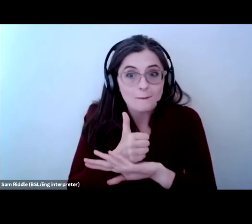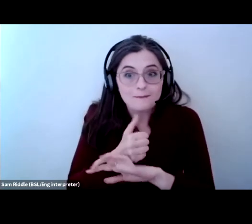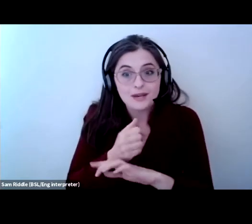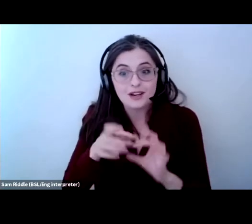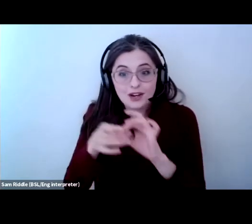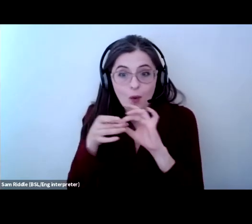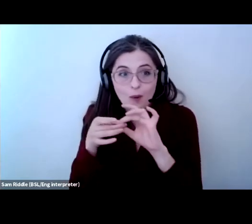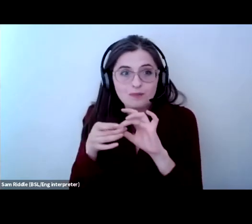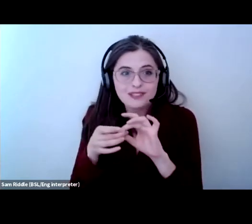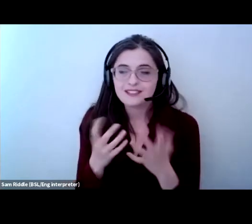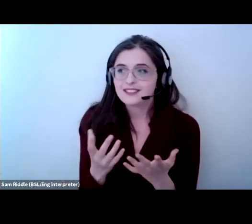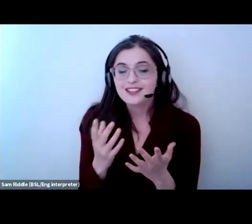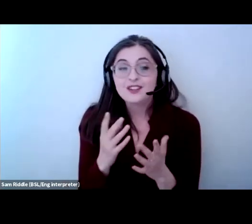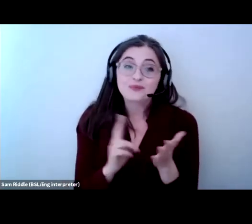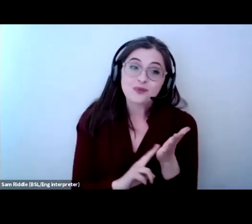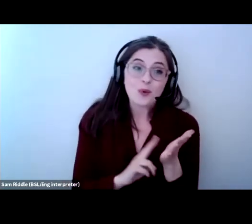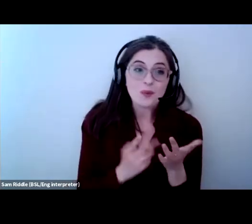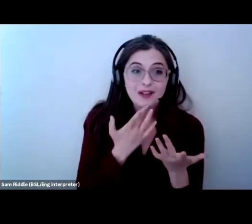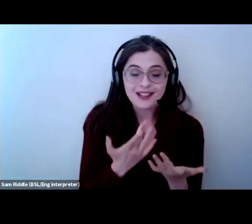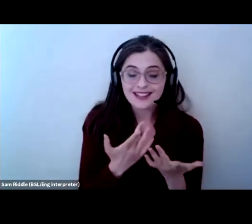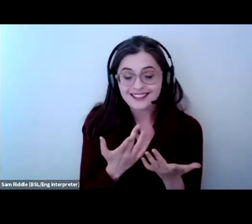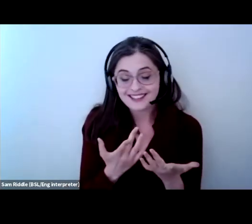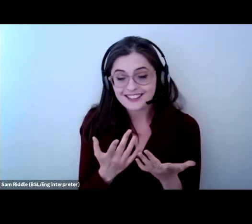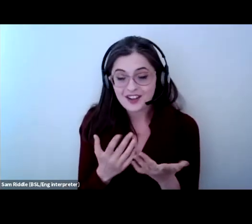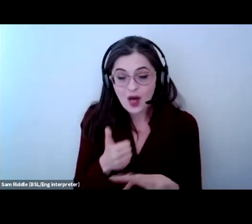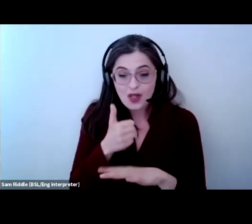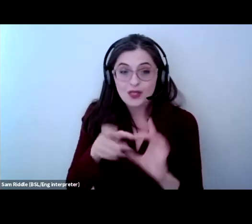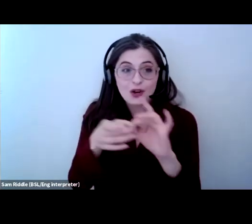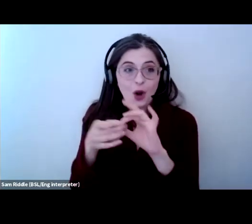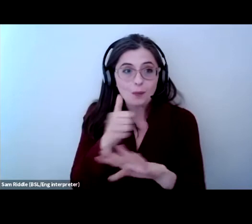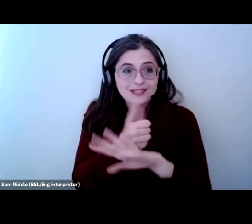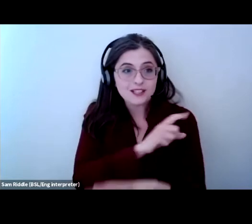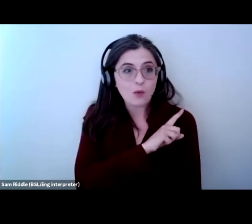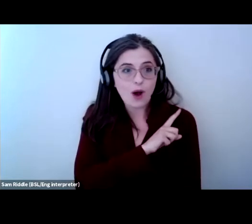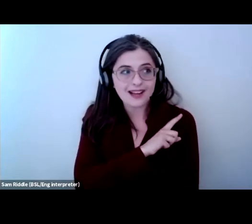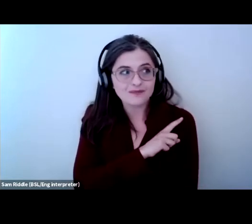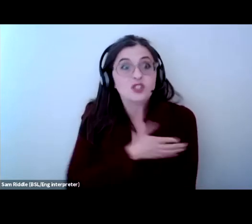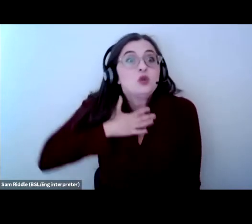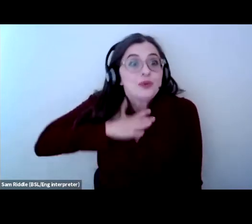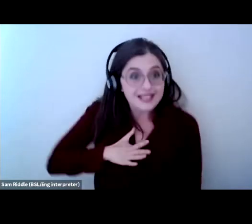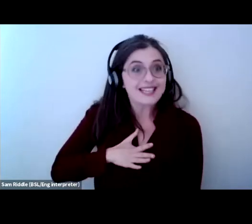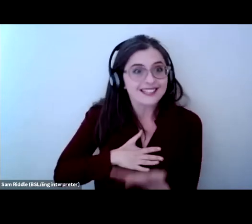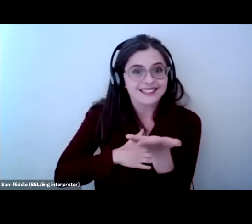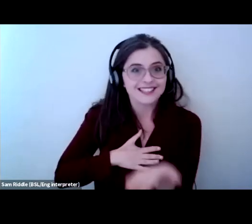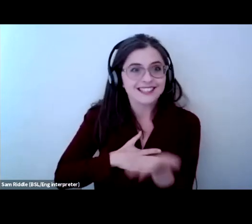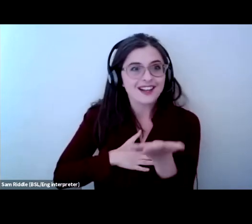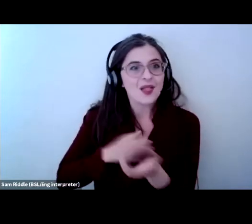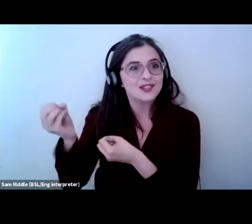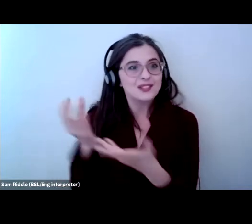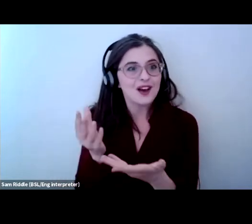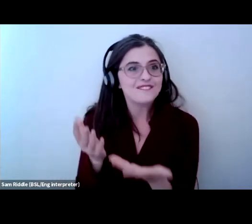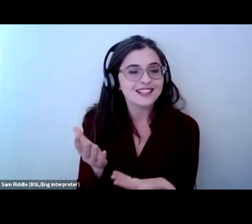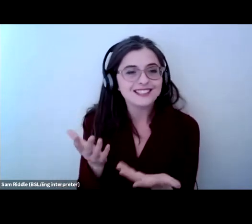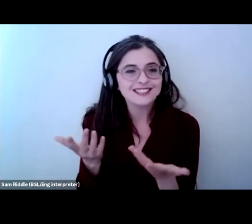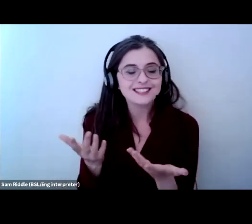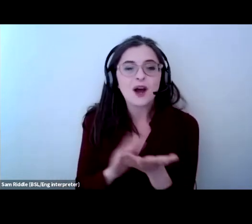from a place of need, and I'm sure some of the founders on this call will resonate with them. And so there's a great need